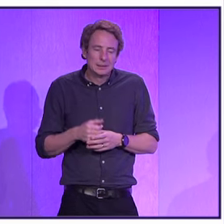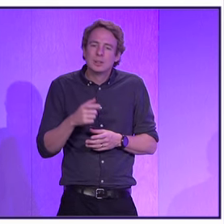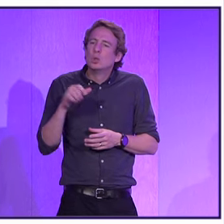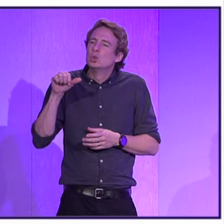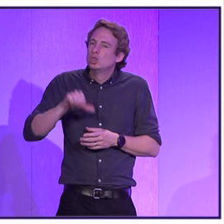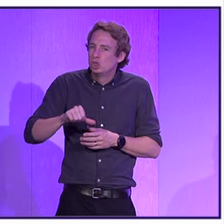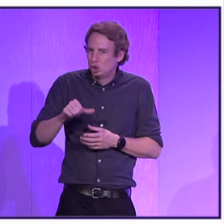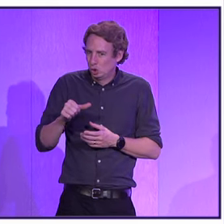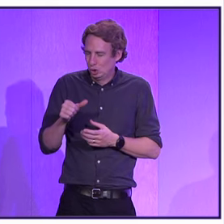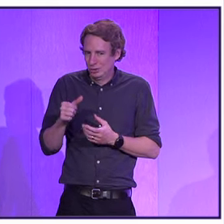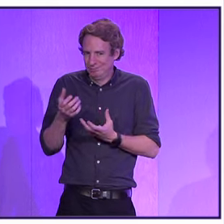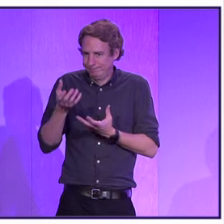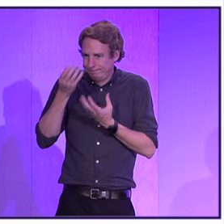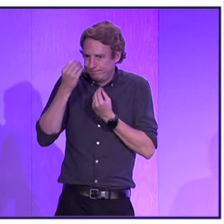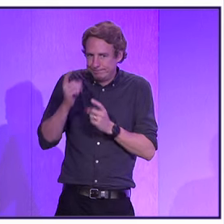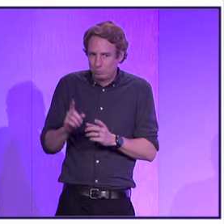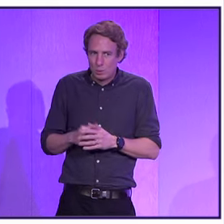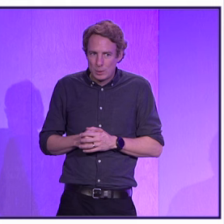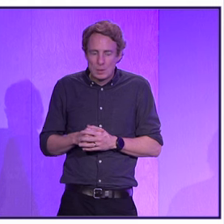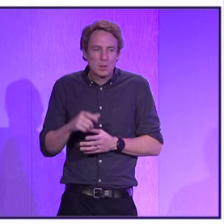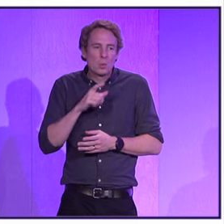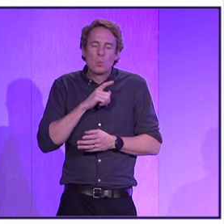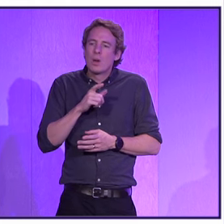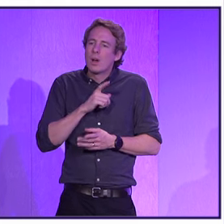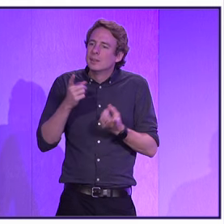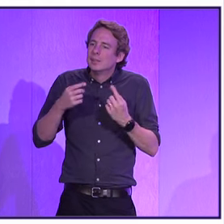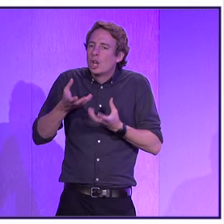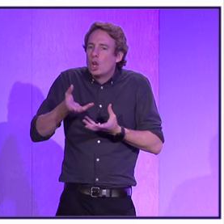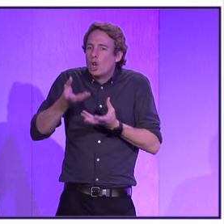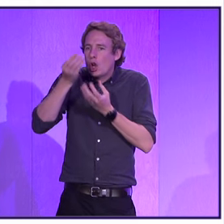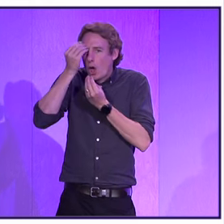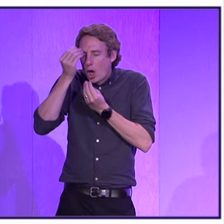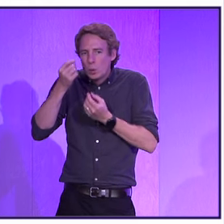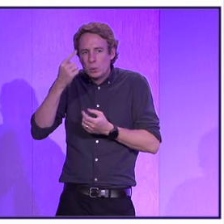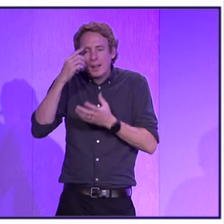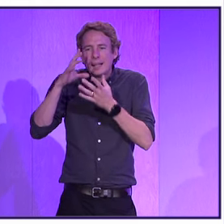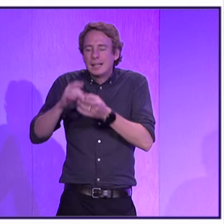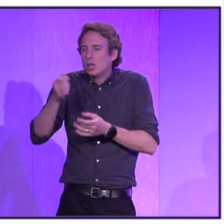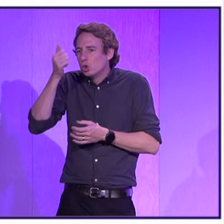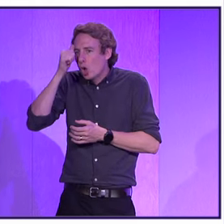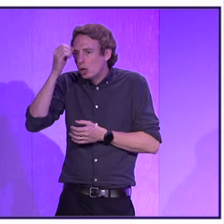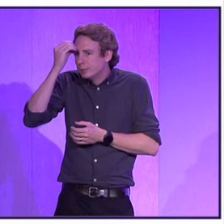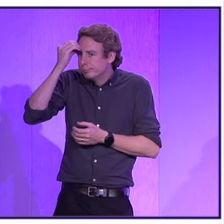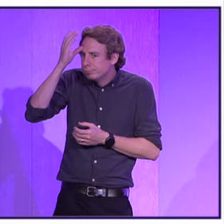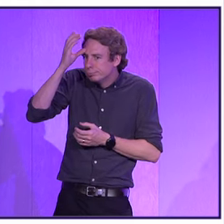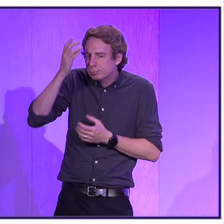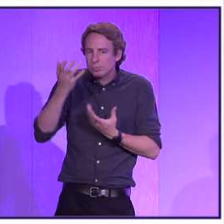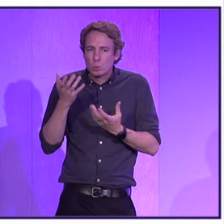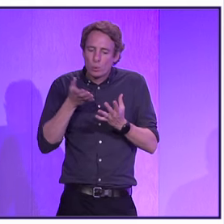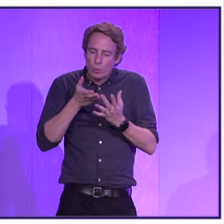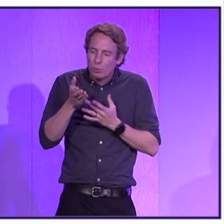Because despite what we're often led to believe, it's not actually about accumulating knowledge or progressing through a